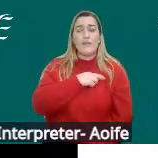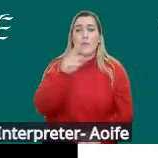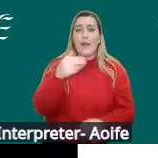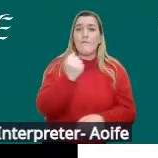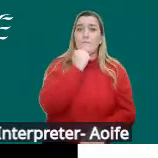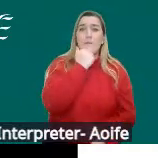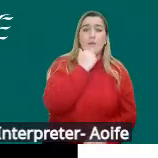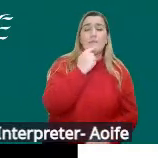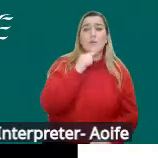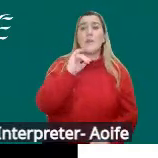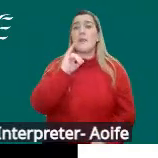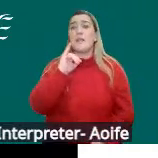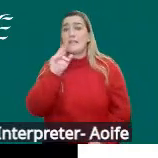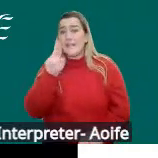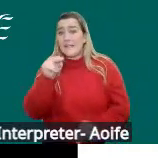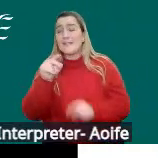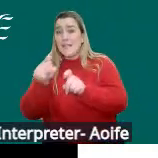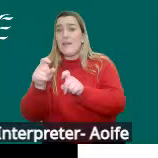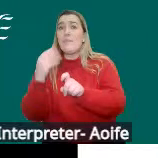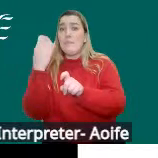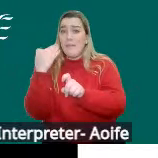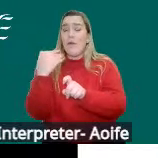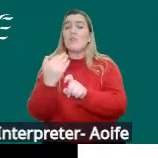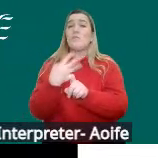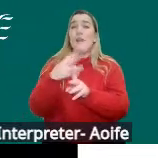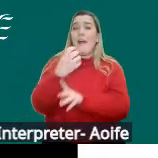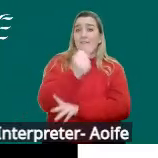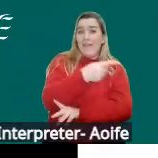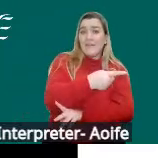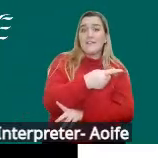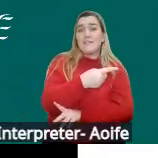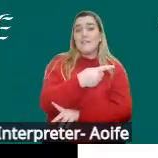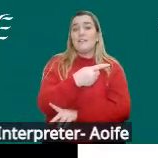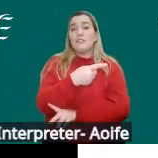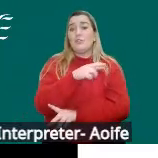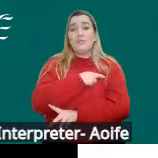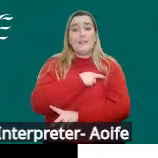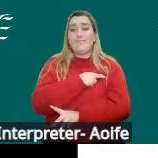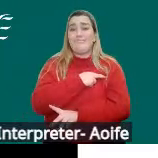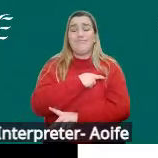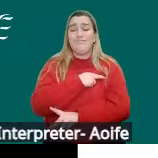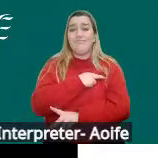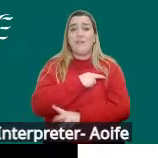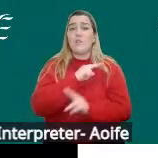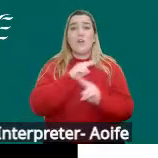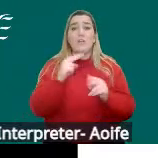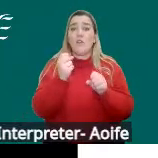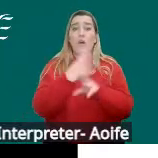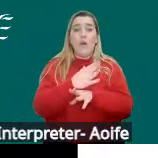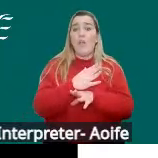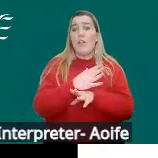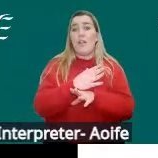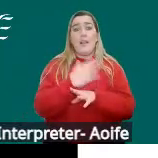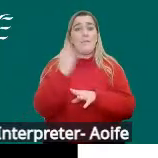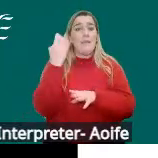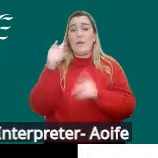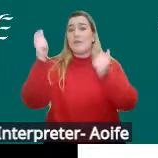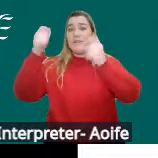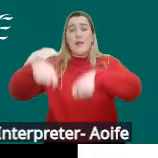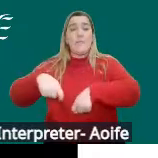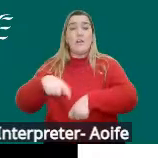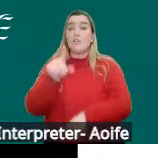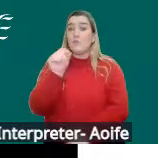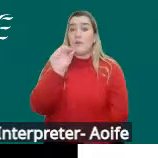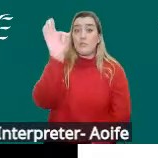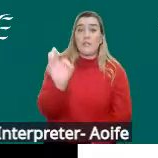of some estrogen to try and stabilize things out for you. And just to remind that not everyone's menopause is terrible. So 20% of women